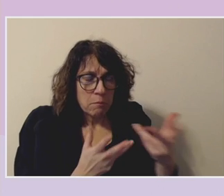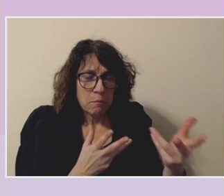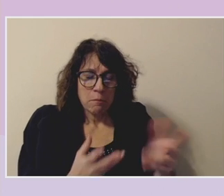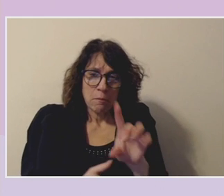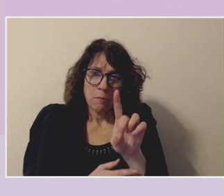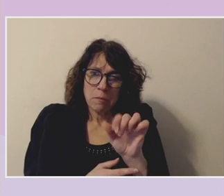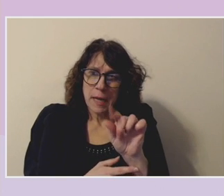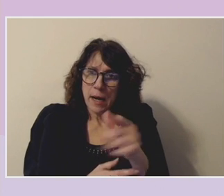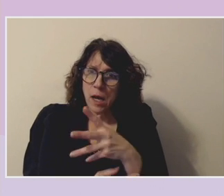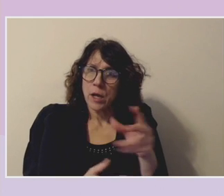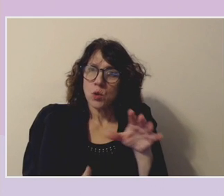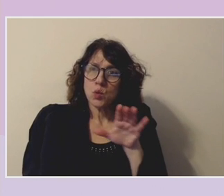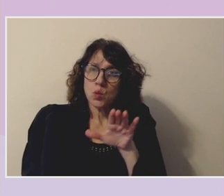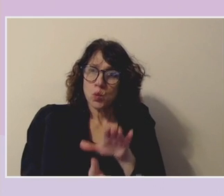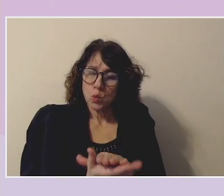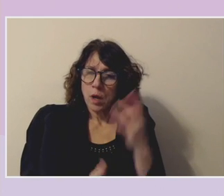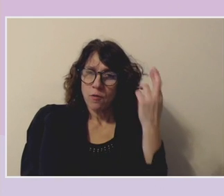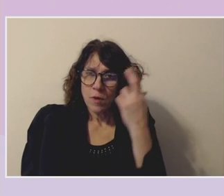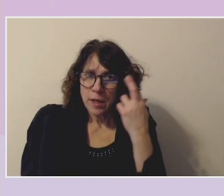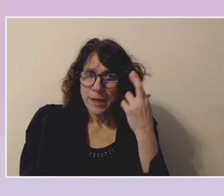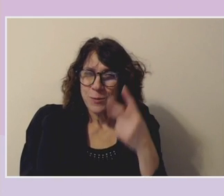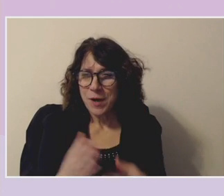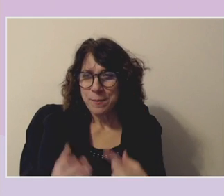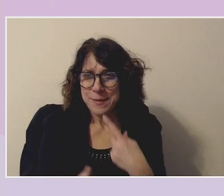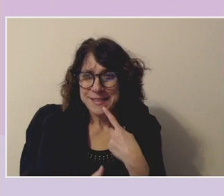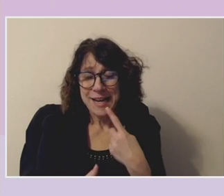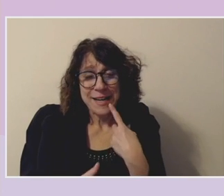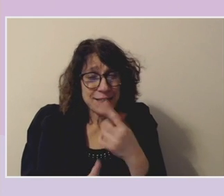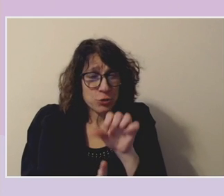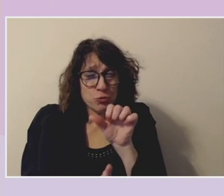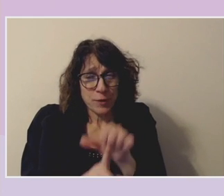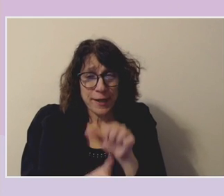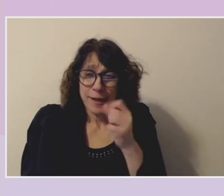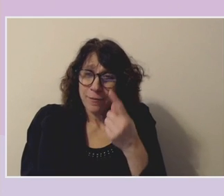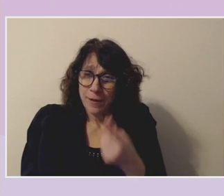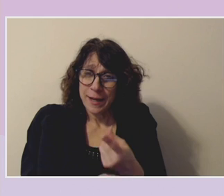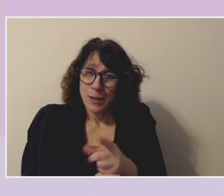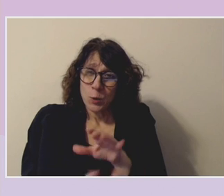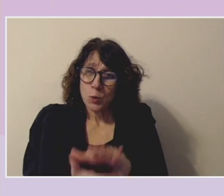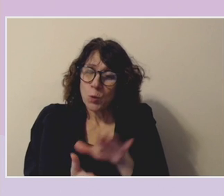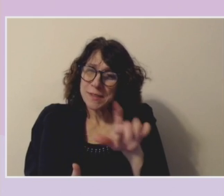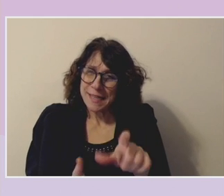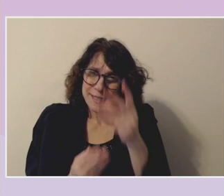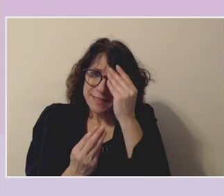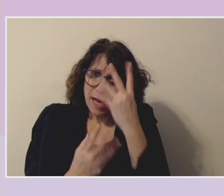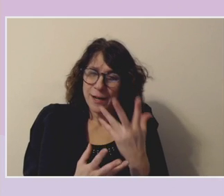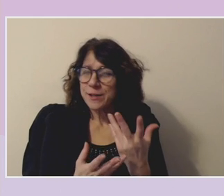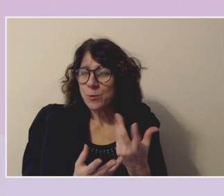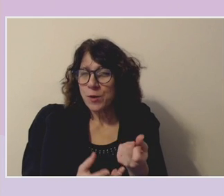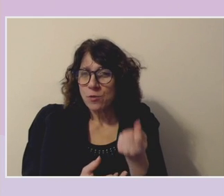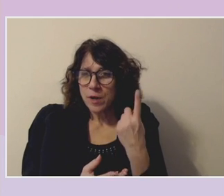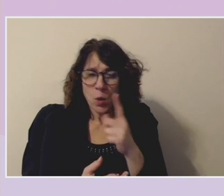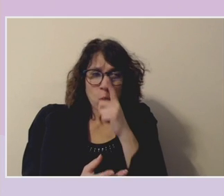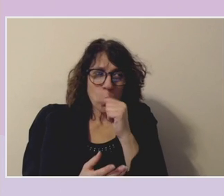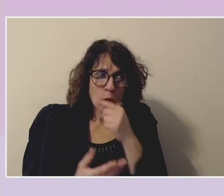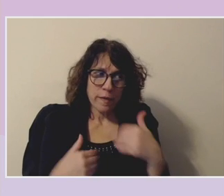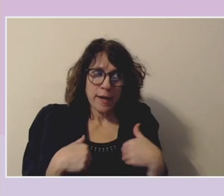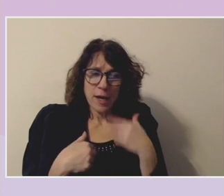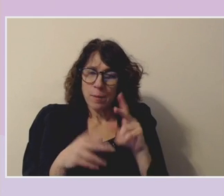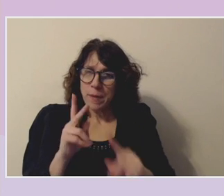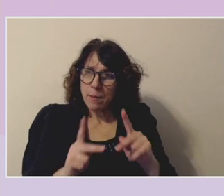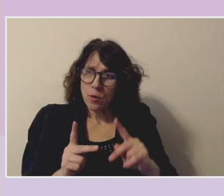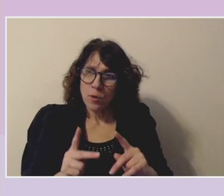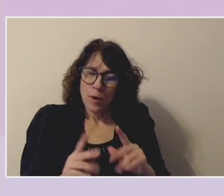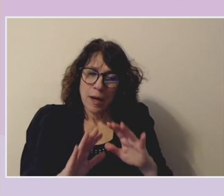schools, and I realize all I'm saying is tricky, right? Schools need data and need to be able to understand who their young people are and how they're servicing